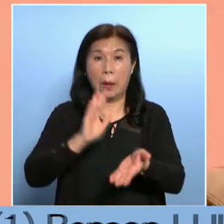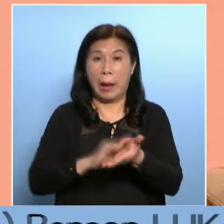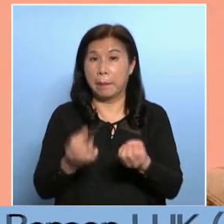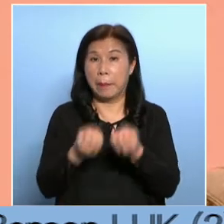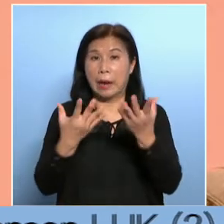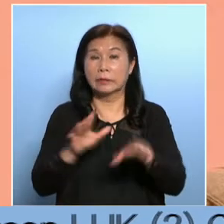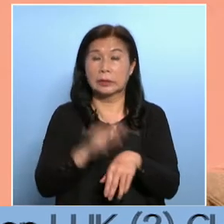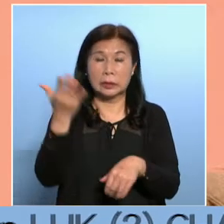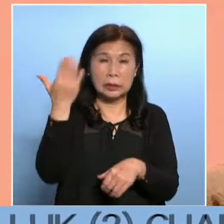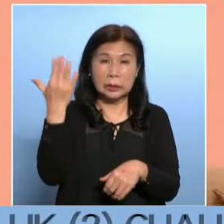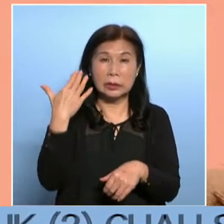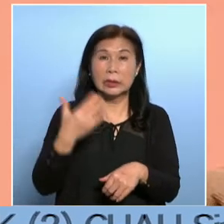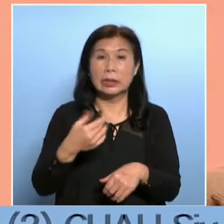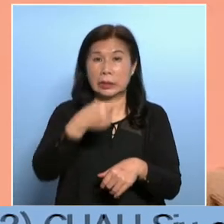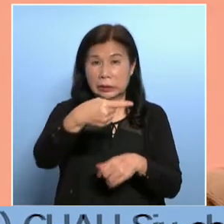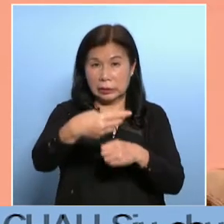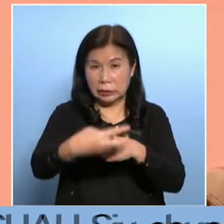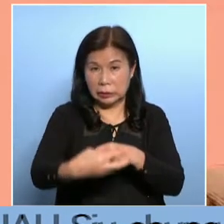The fifth wave